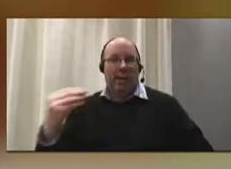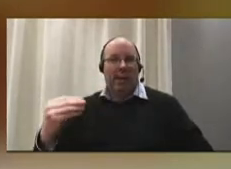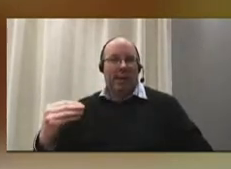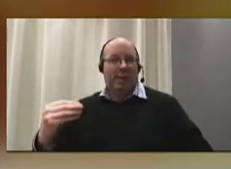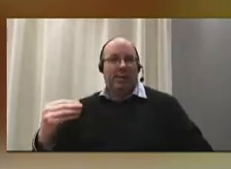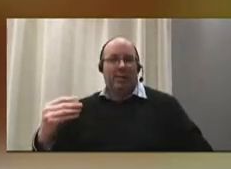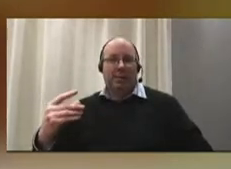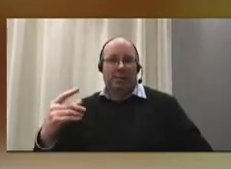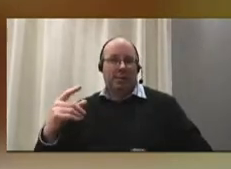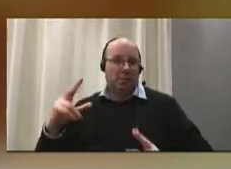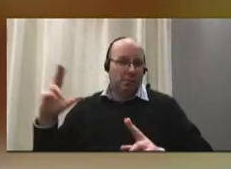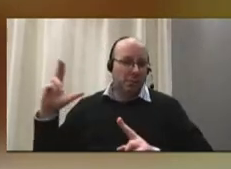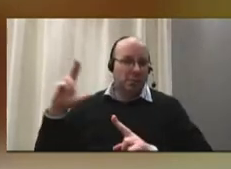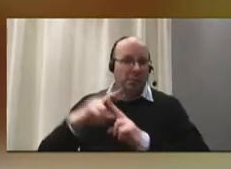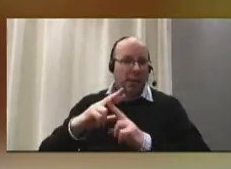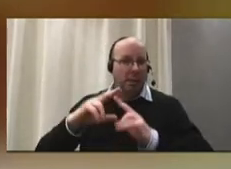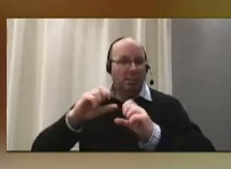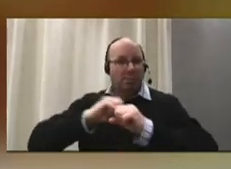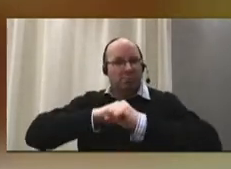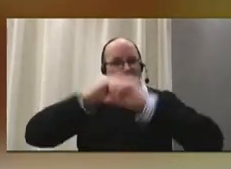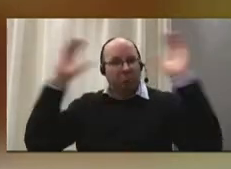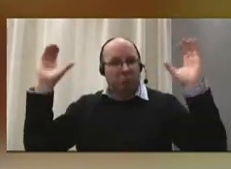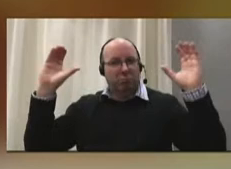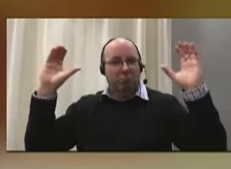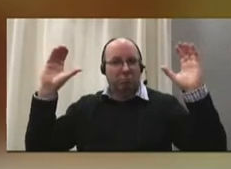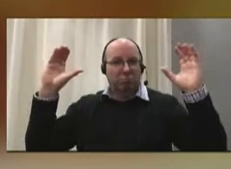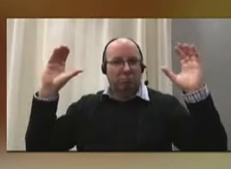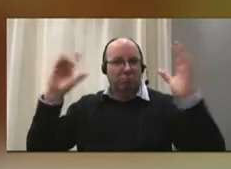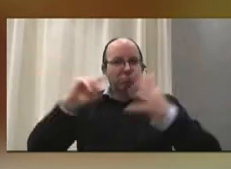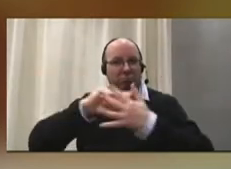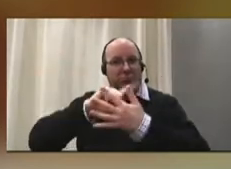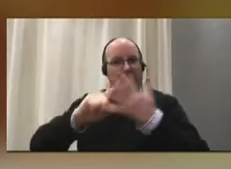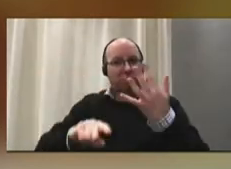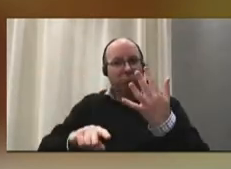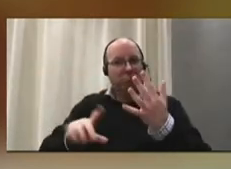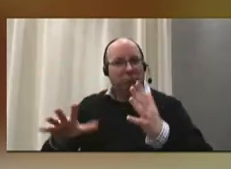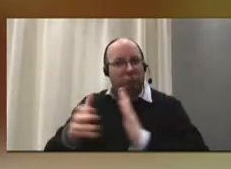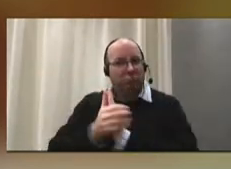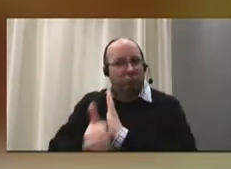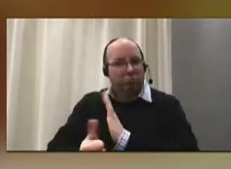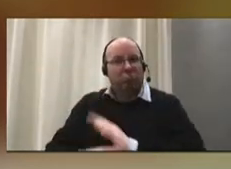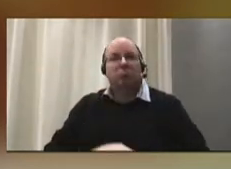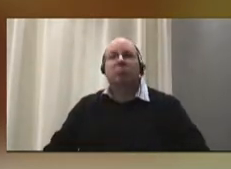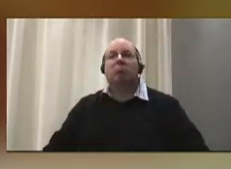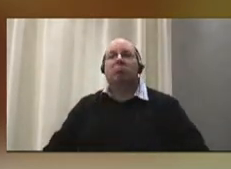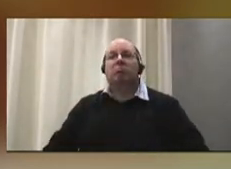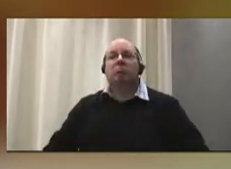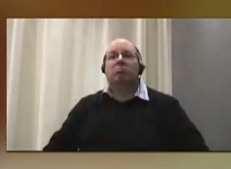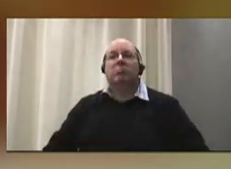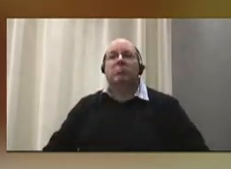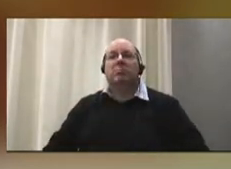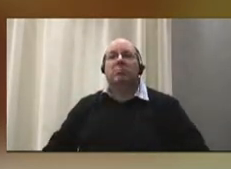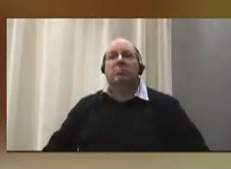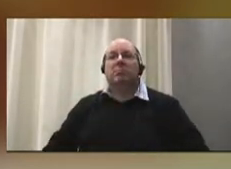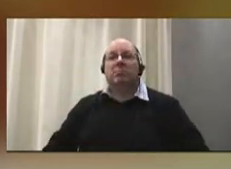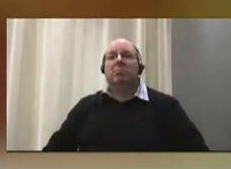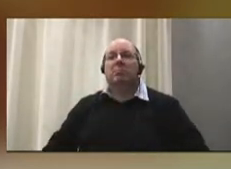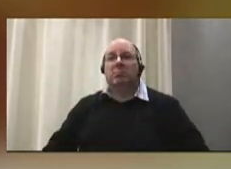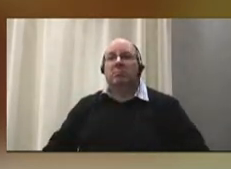School improvement plan, where each school and its principal are held accountable. That's what I heard. And then the issue of third